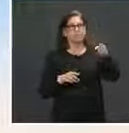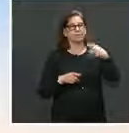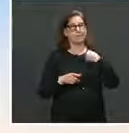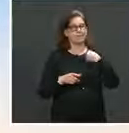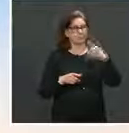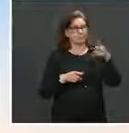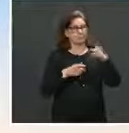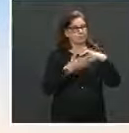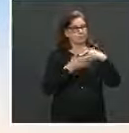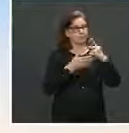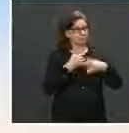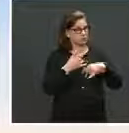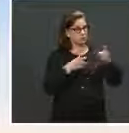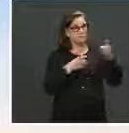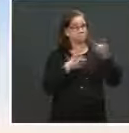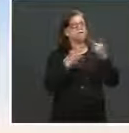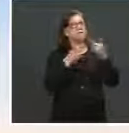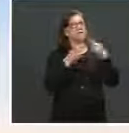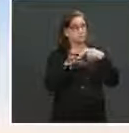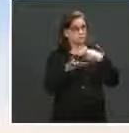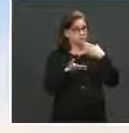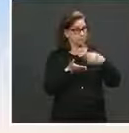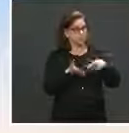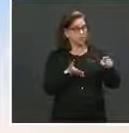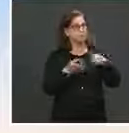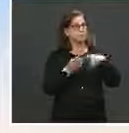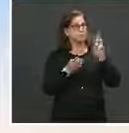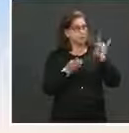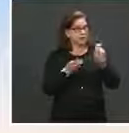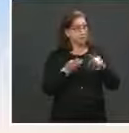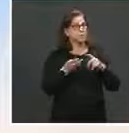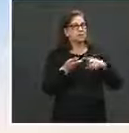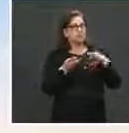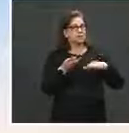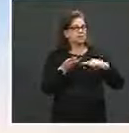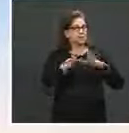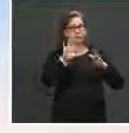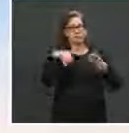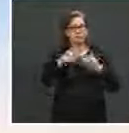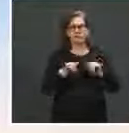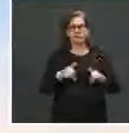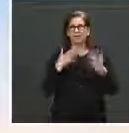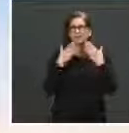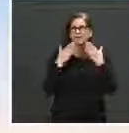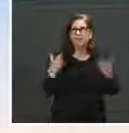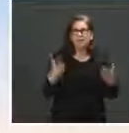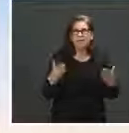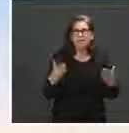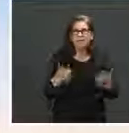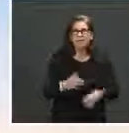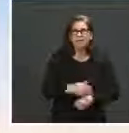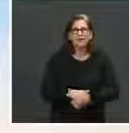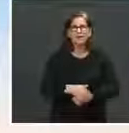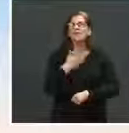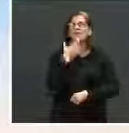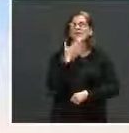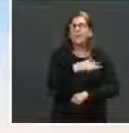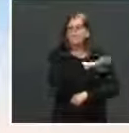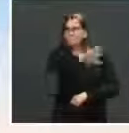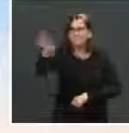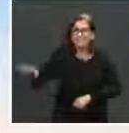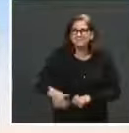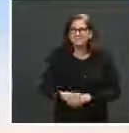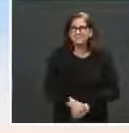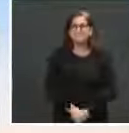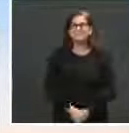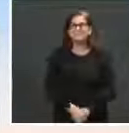agreement. Thank you, Secretary Granholm. All right, thank you. Appreciate it. Good luck. Thank you. See you. Thank you so much. Wait, I got to grab